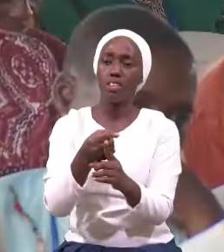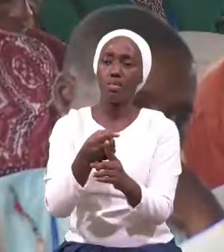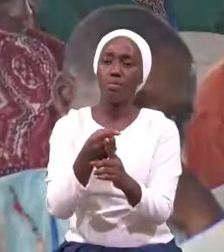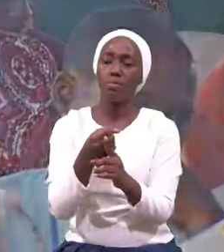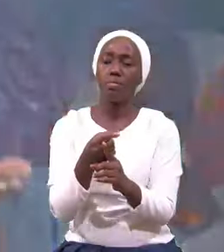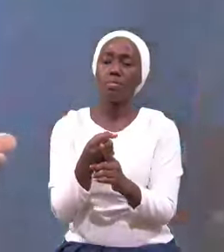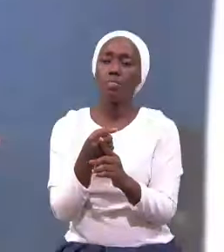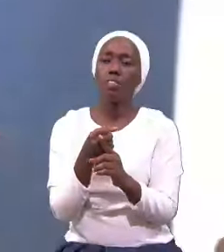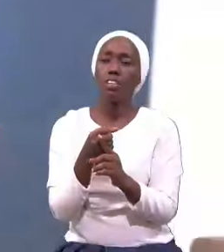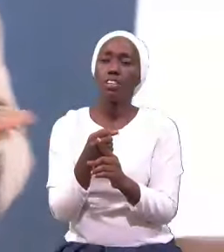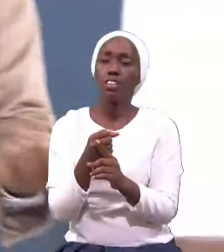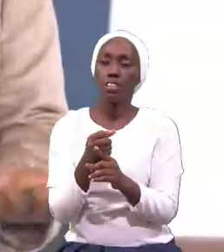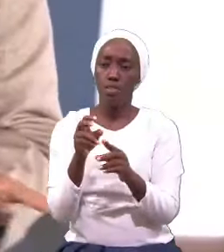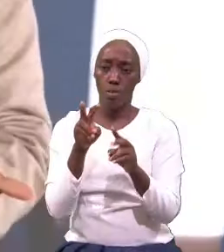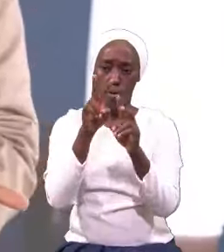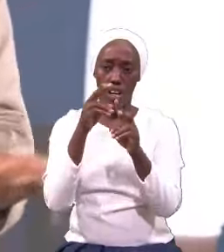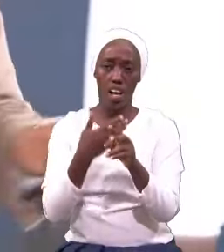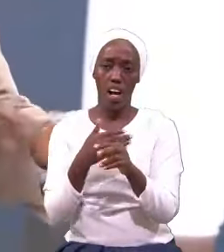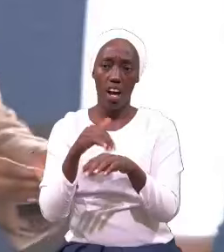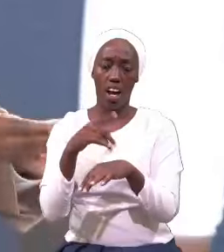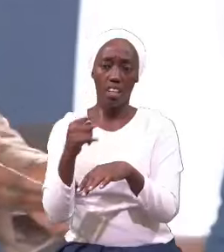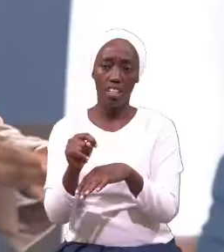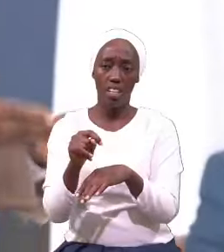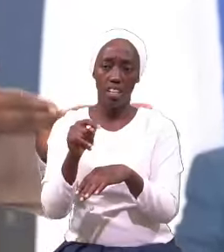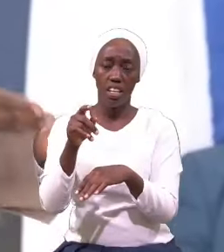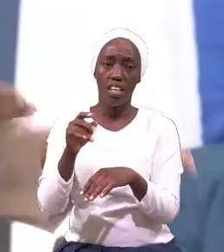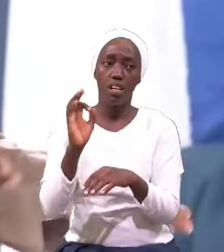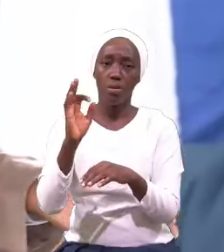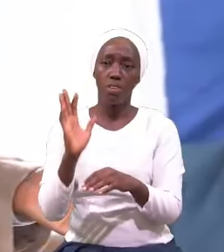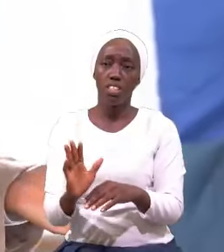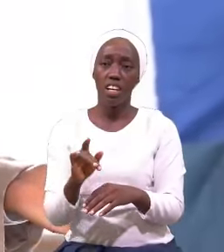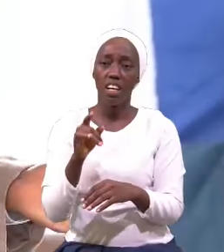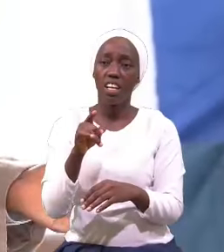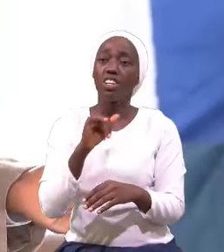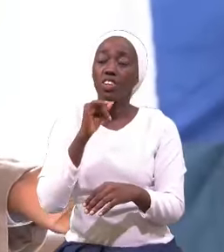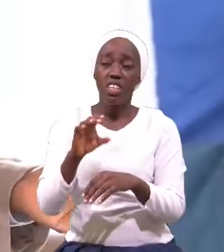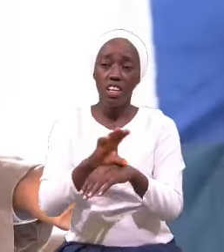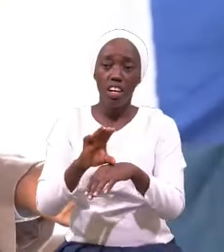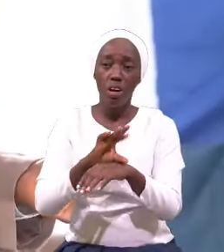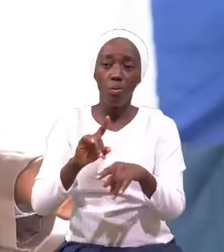Look at me. I'm not a Cameroonian. I am a Nigerian.